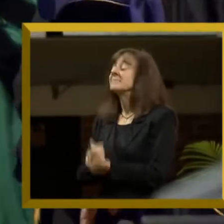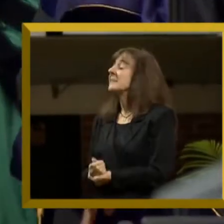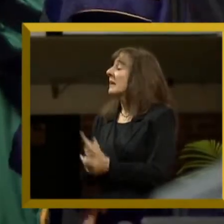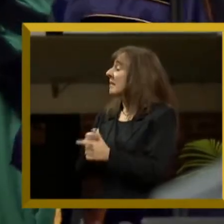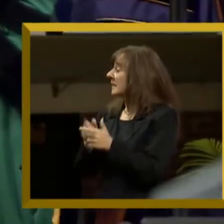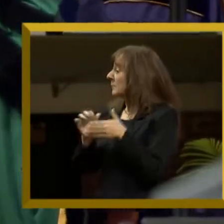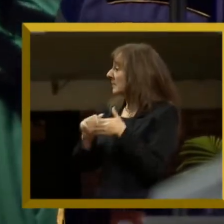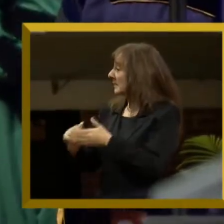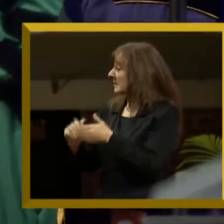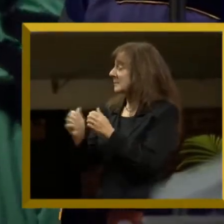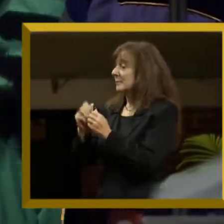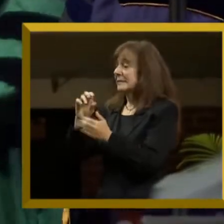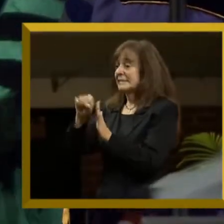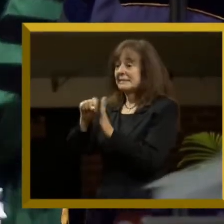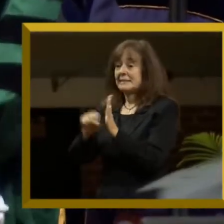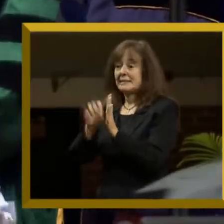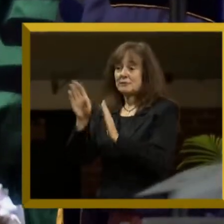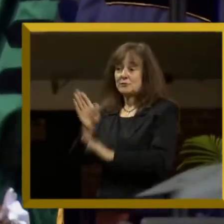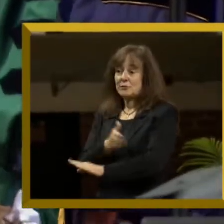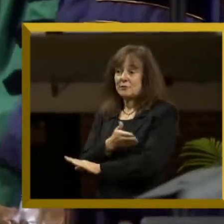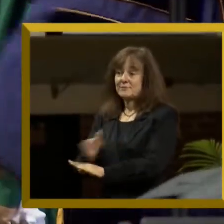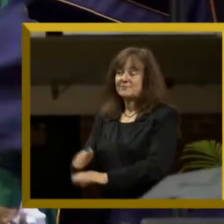Charles will lead us in our state song.